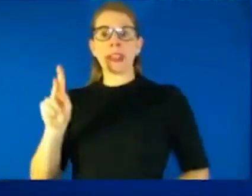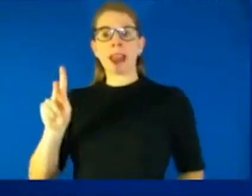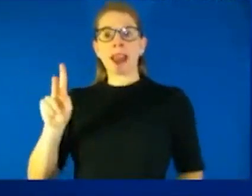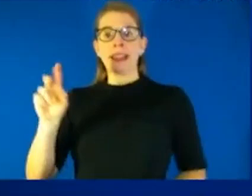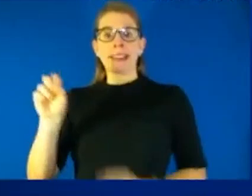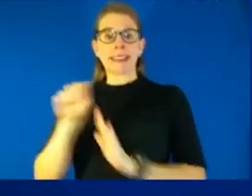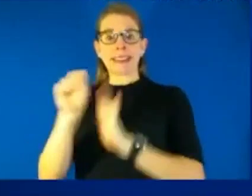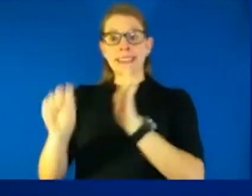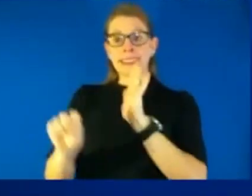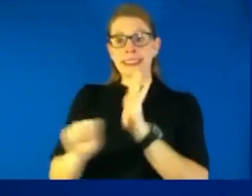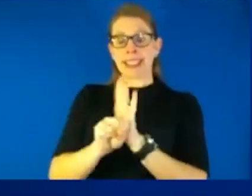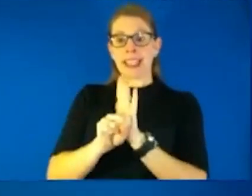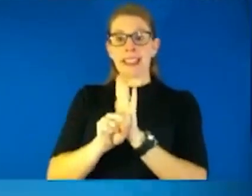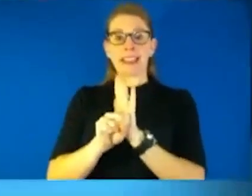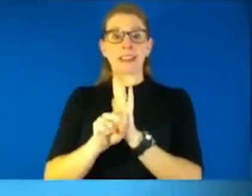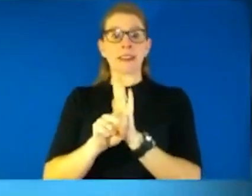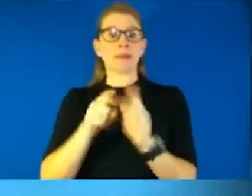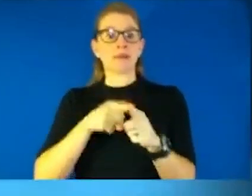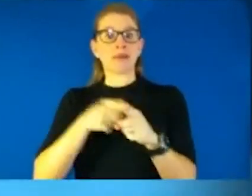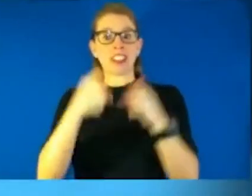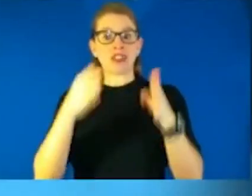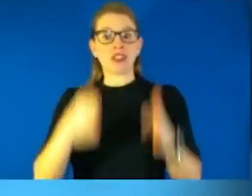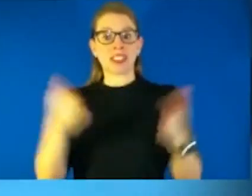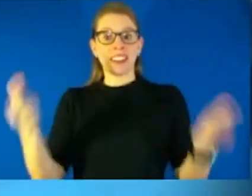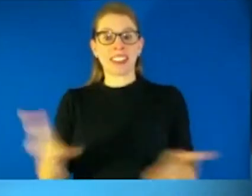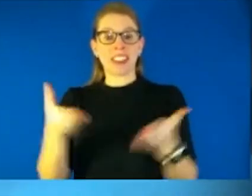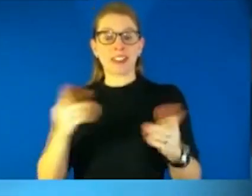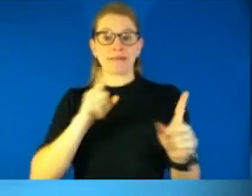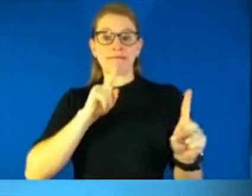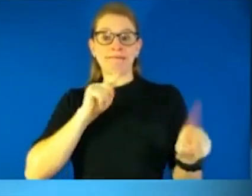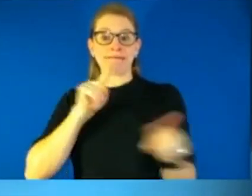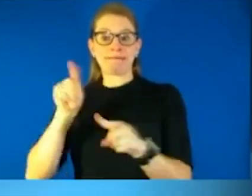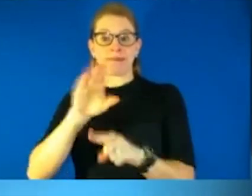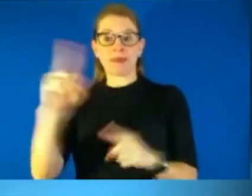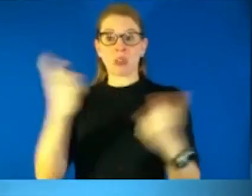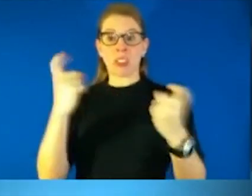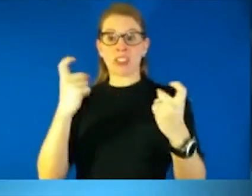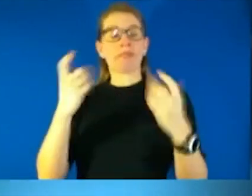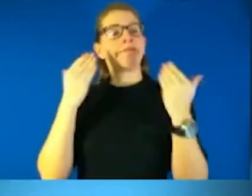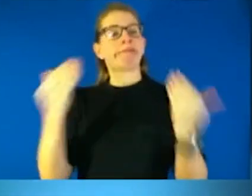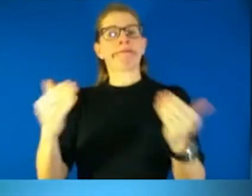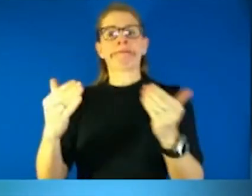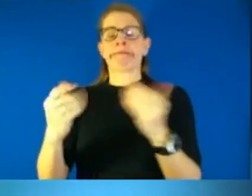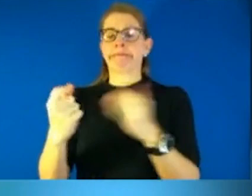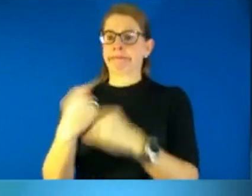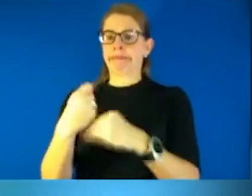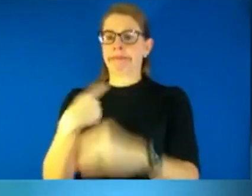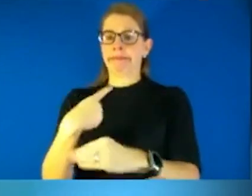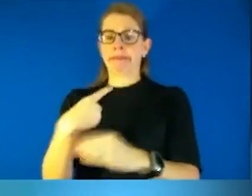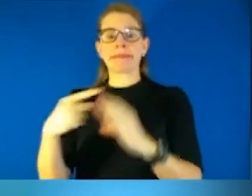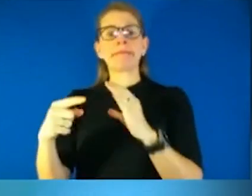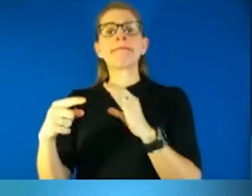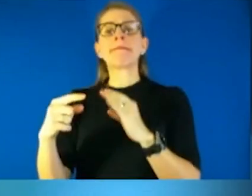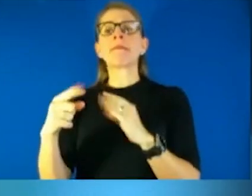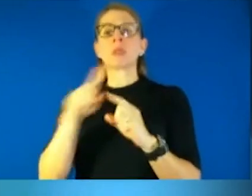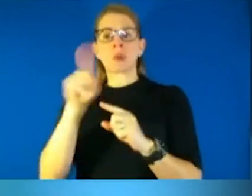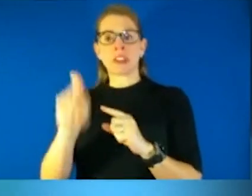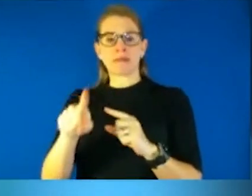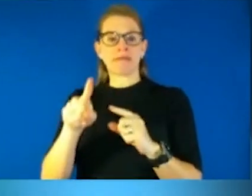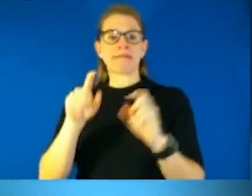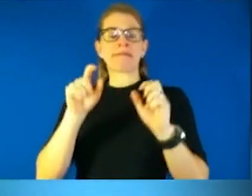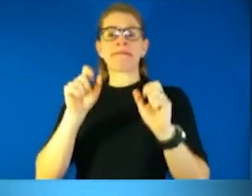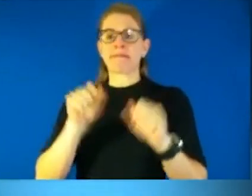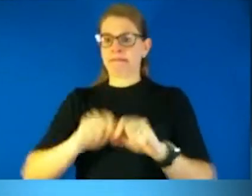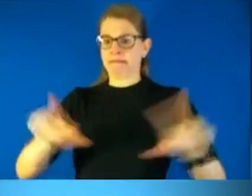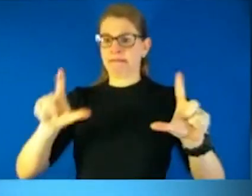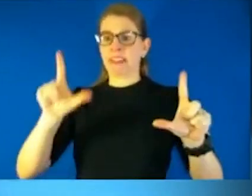animal connection. So please make sure to get your questions sent in to us on YouTube, Facebook, and email those to the Medical News Network. You can find links right there